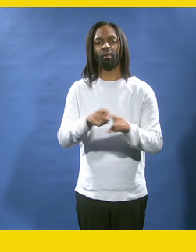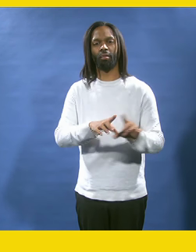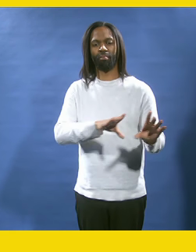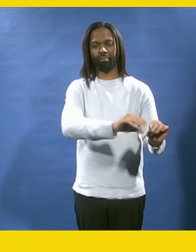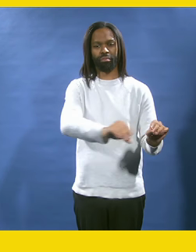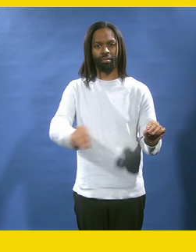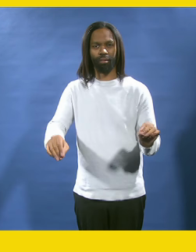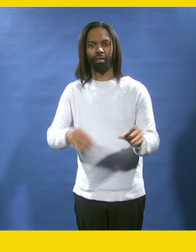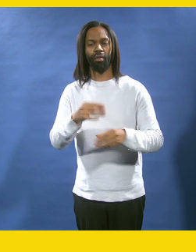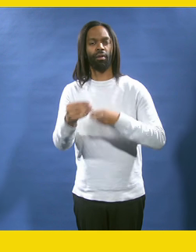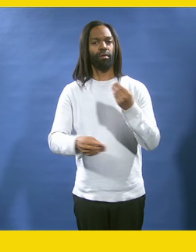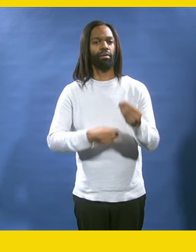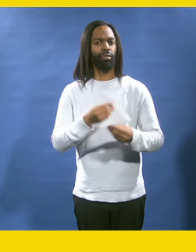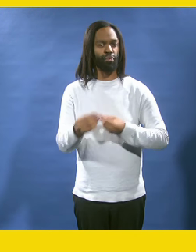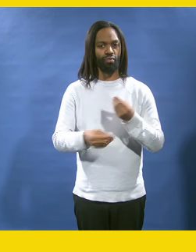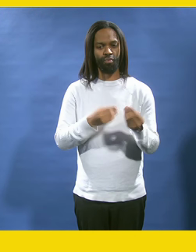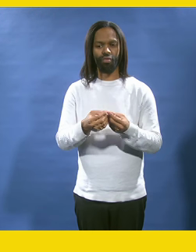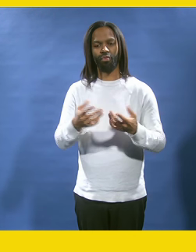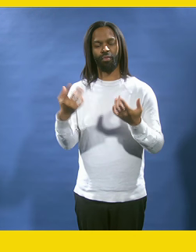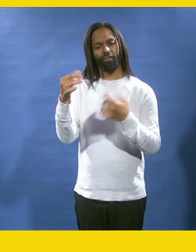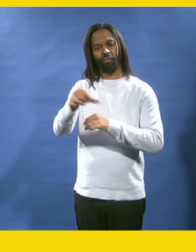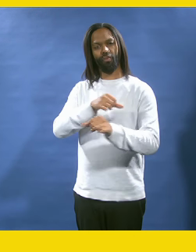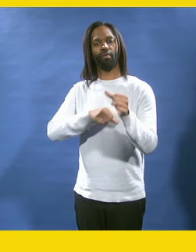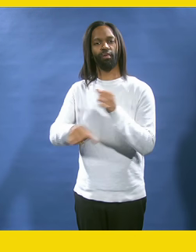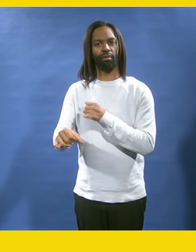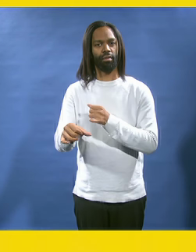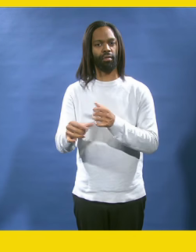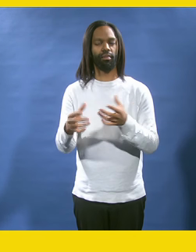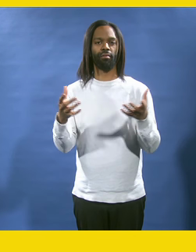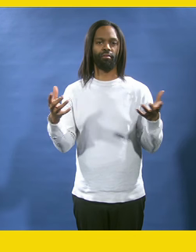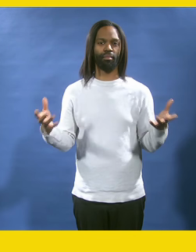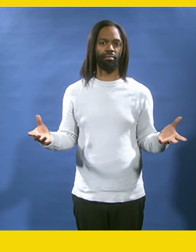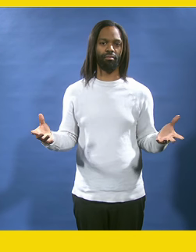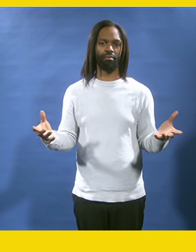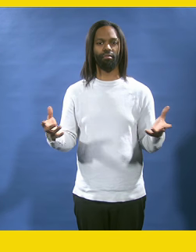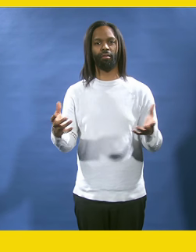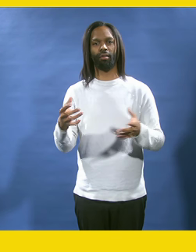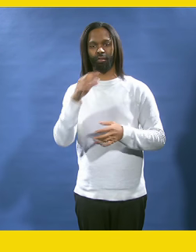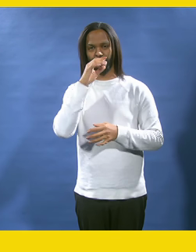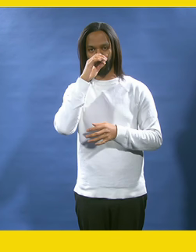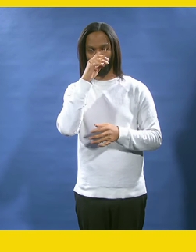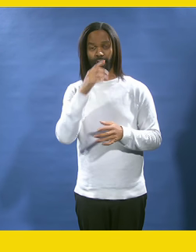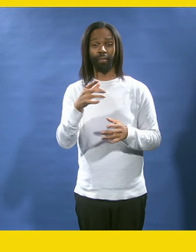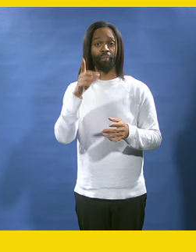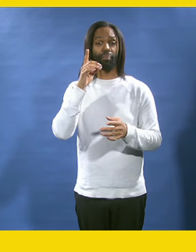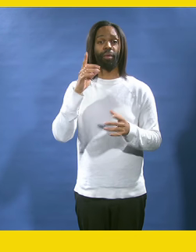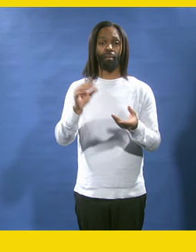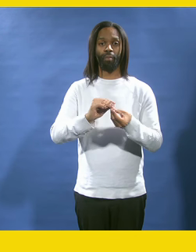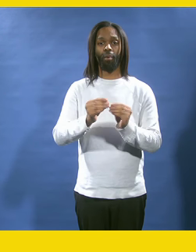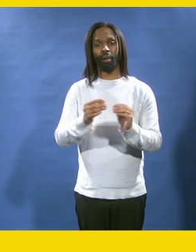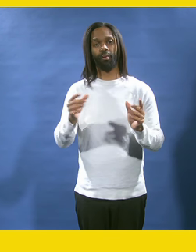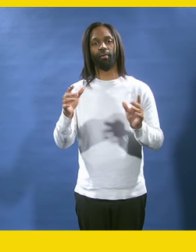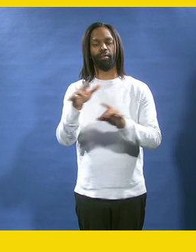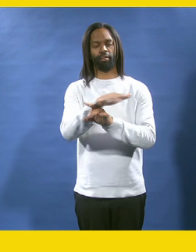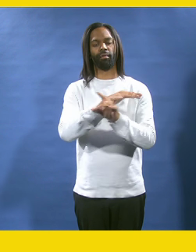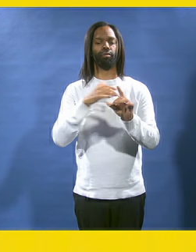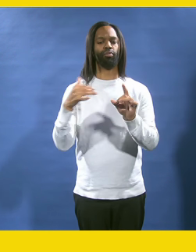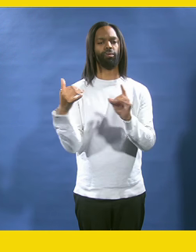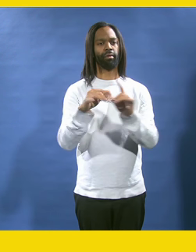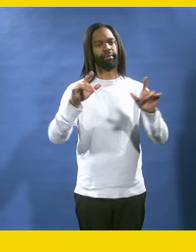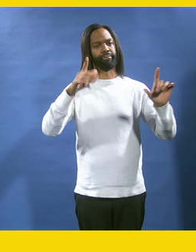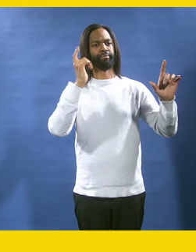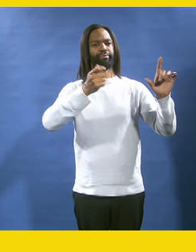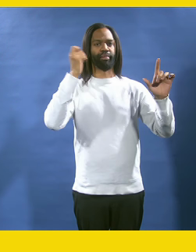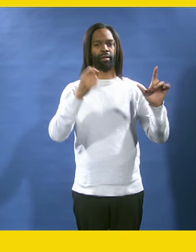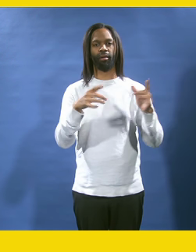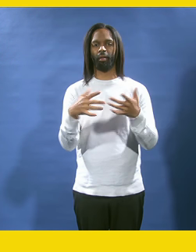Due to societal stigma, many of these crimes remain unreported, further enabling